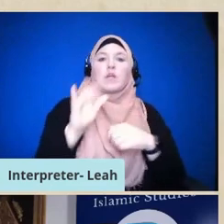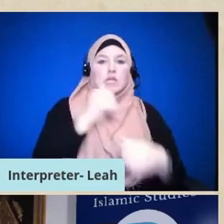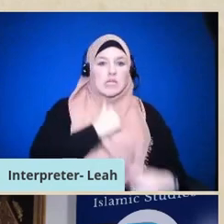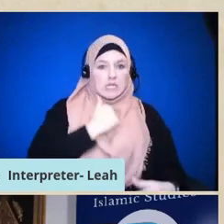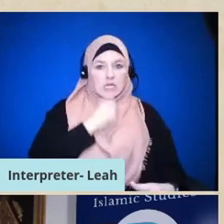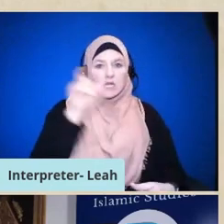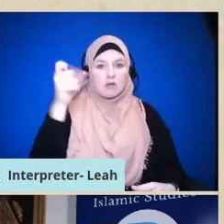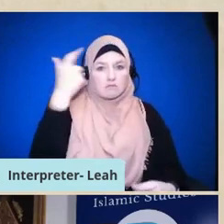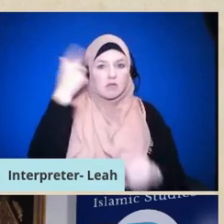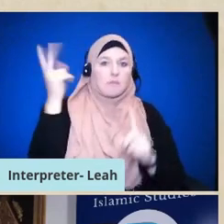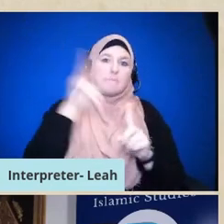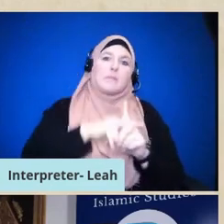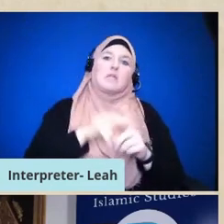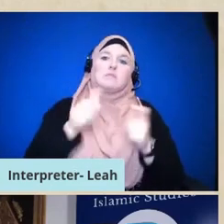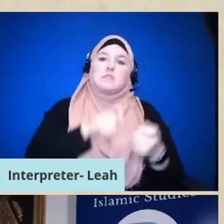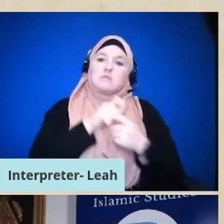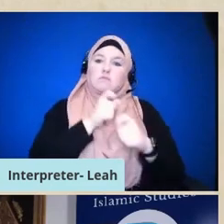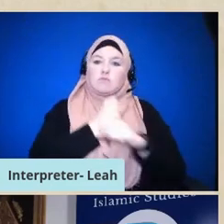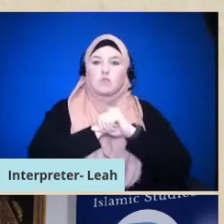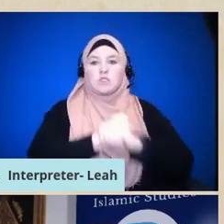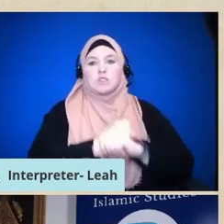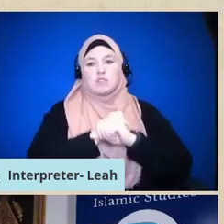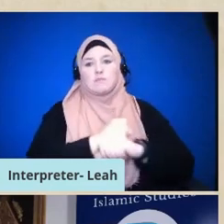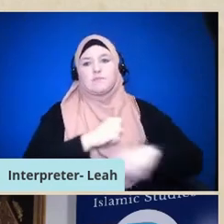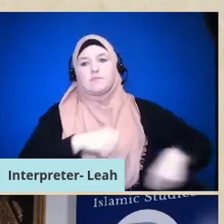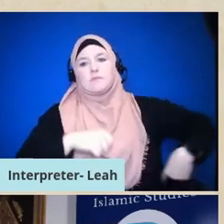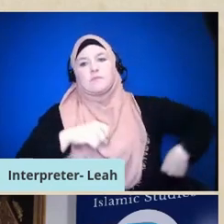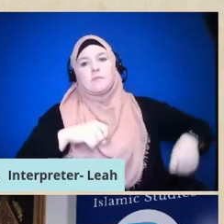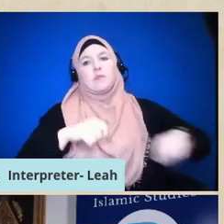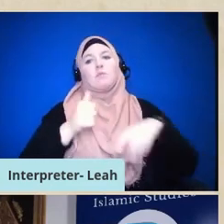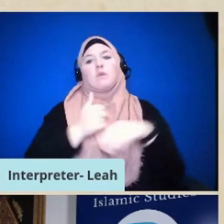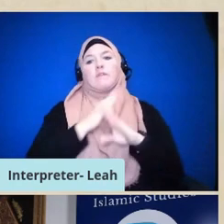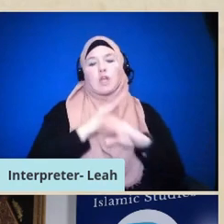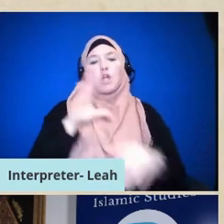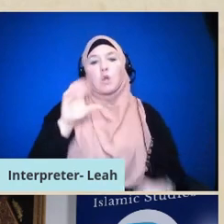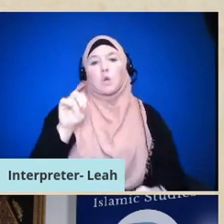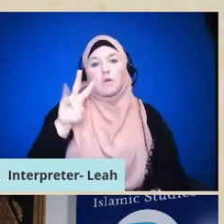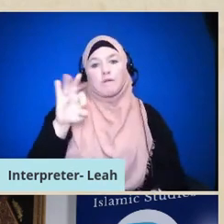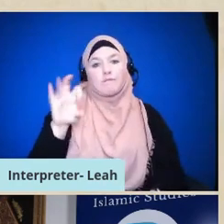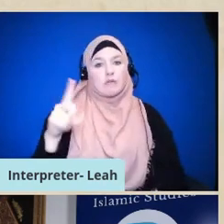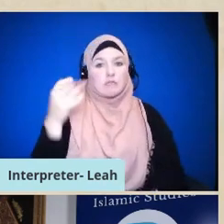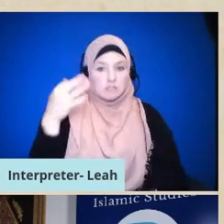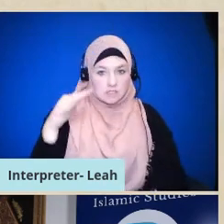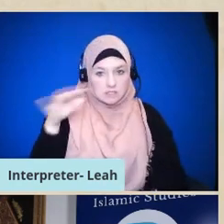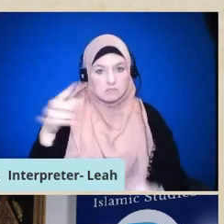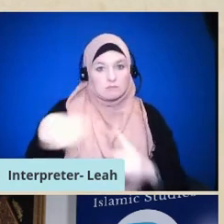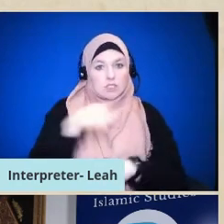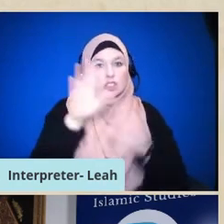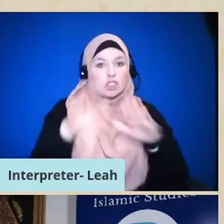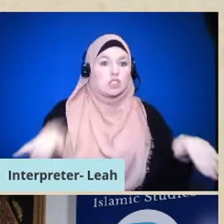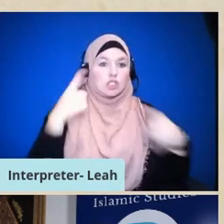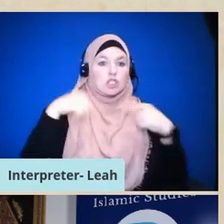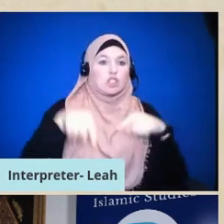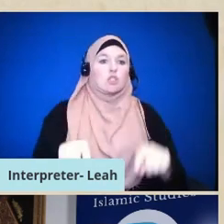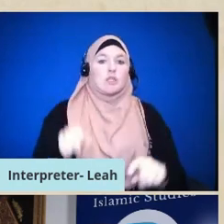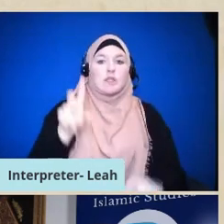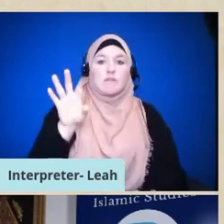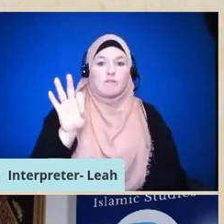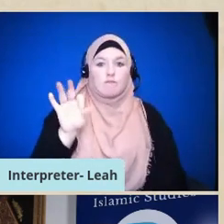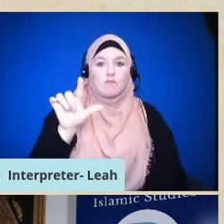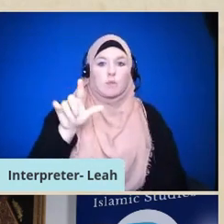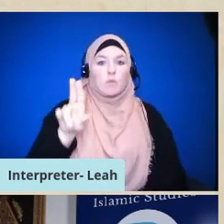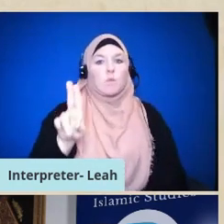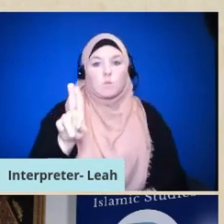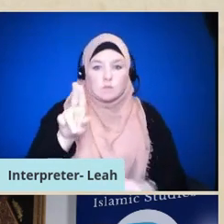government applies certain protections to prevent COVID-19 among the children during the flu season. And it is